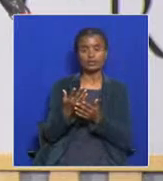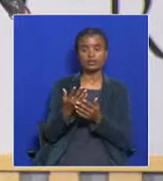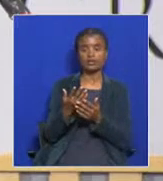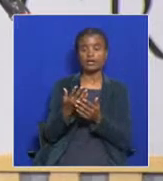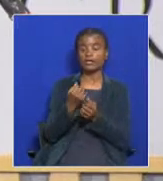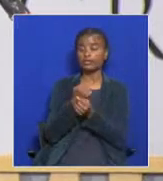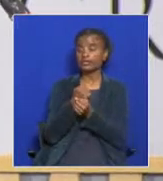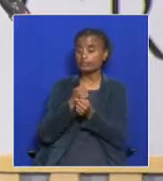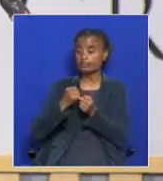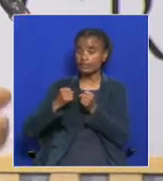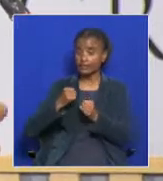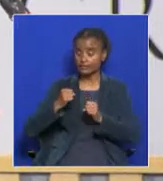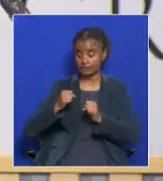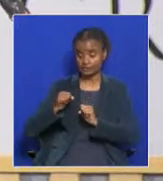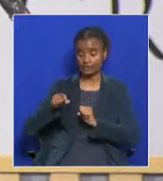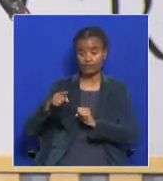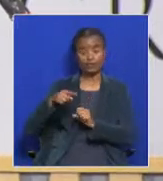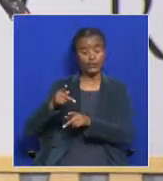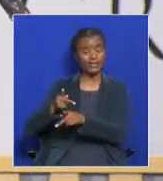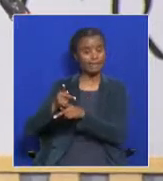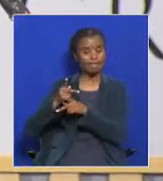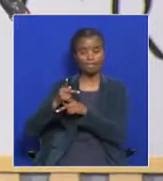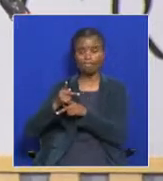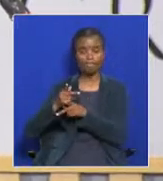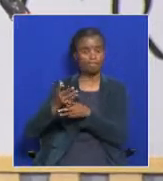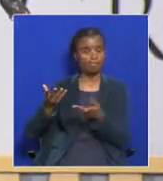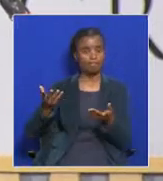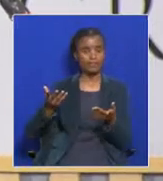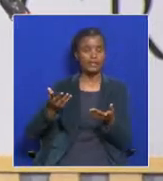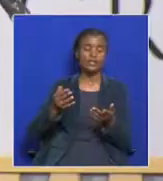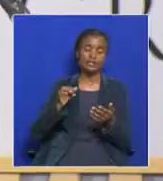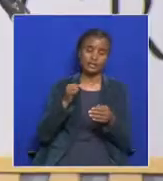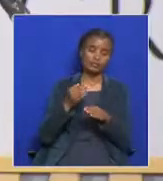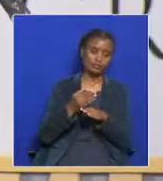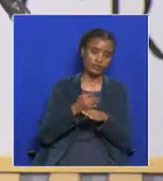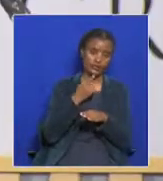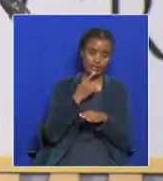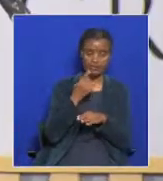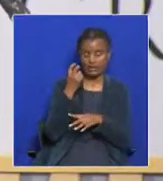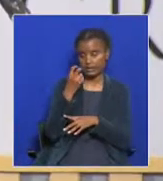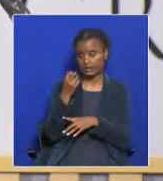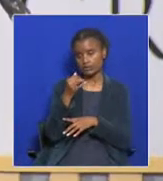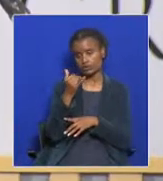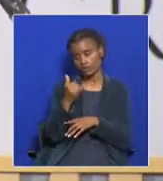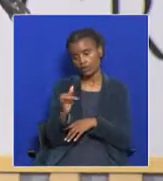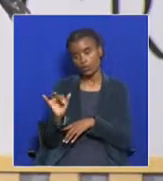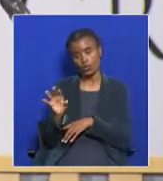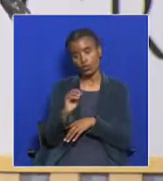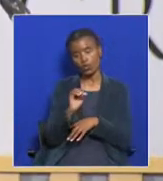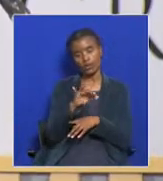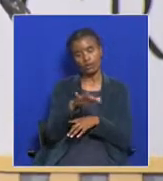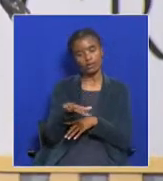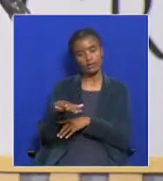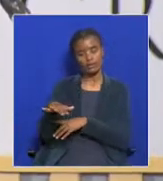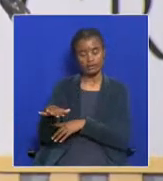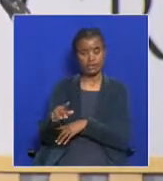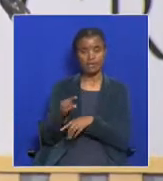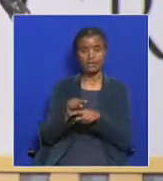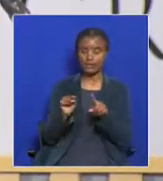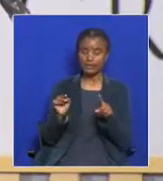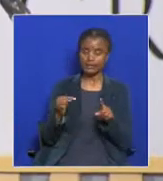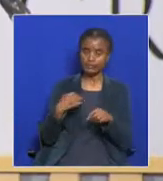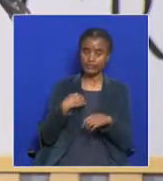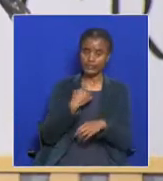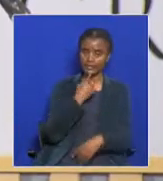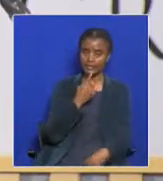we've now established I hadn't exhausted all avenues, albeit, notwithstanding that, I'm saying